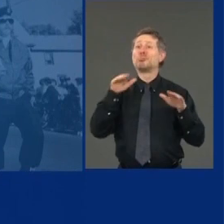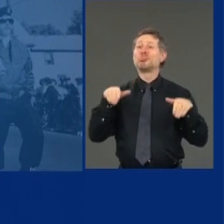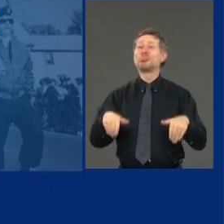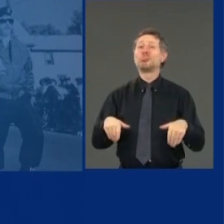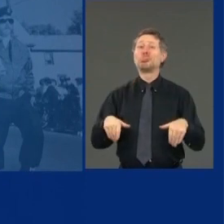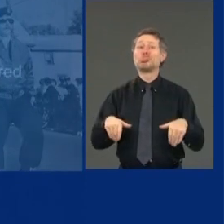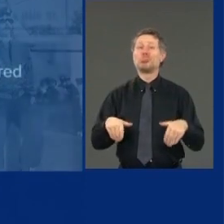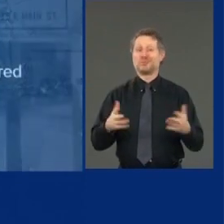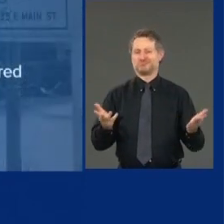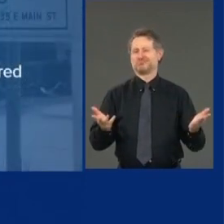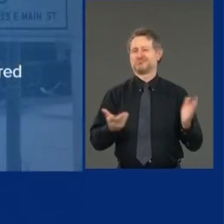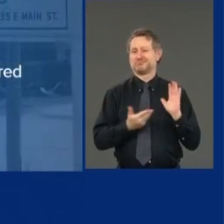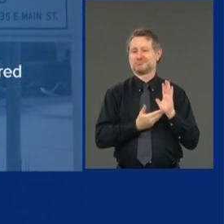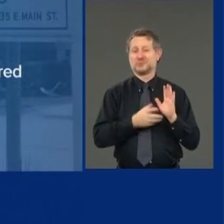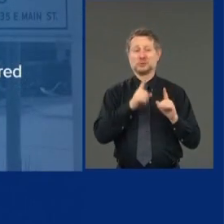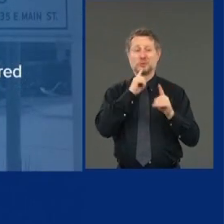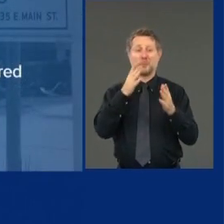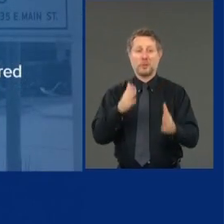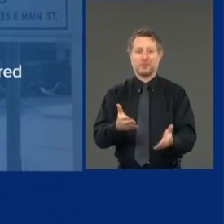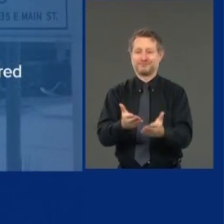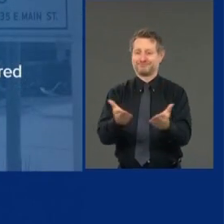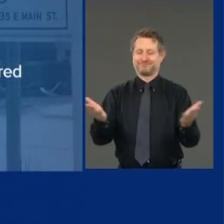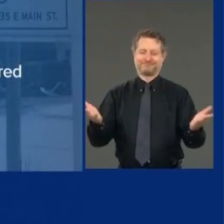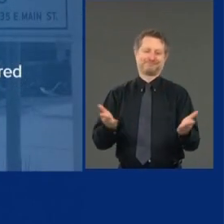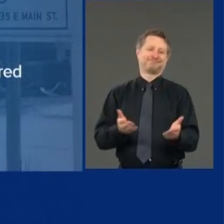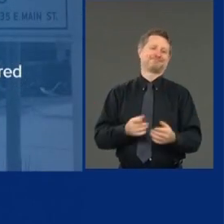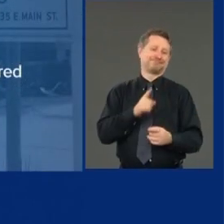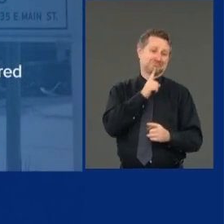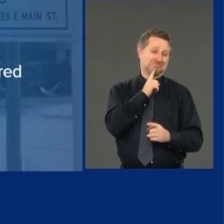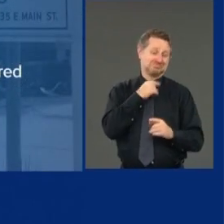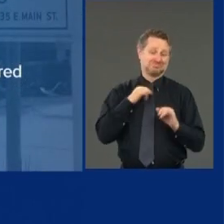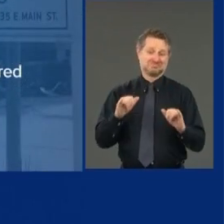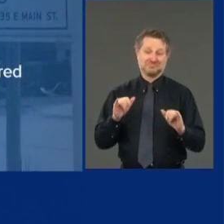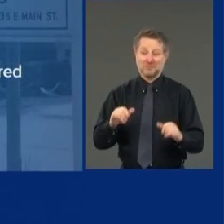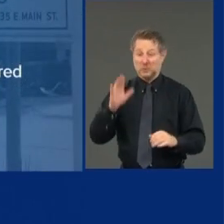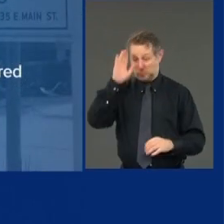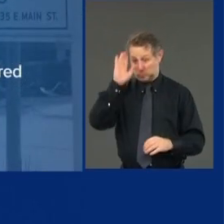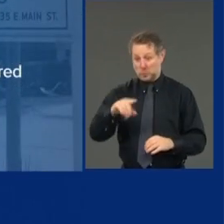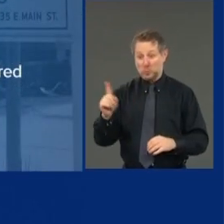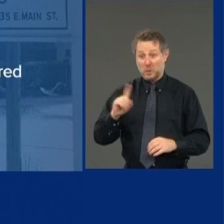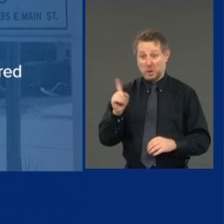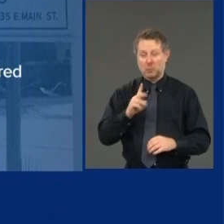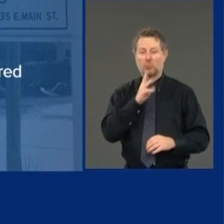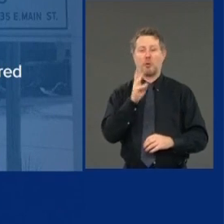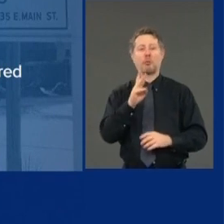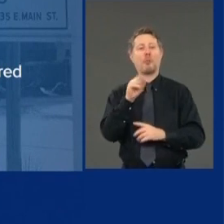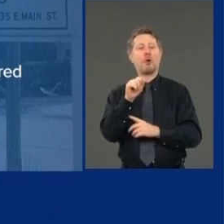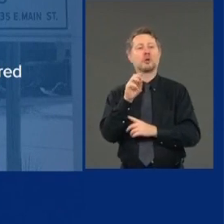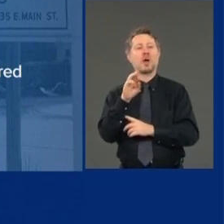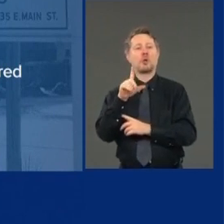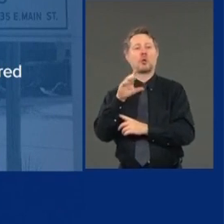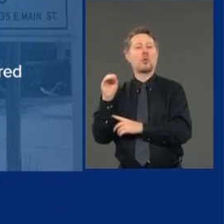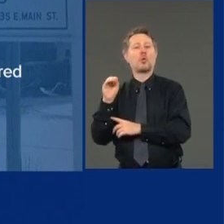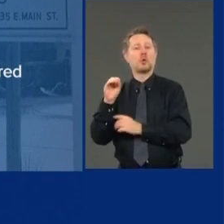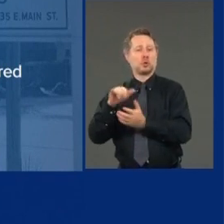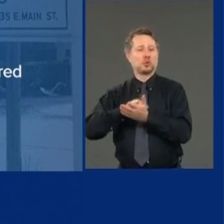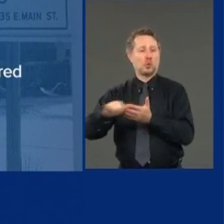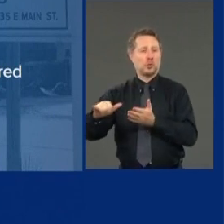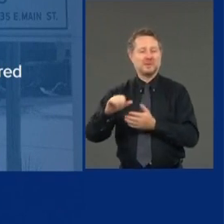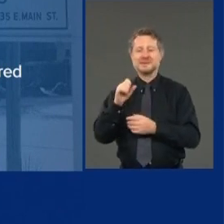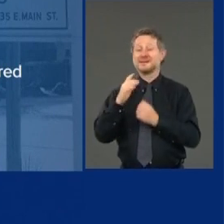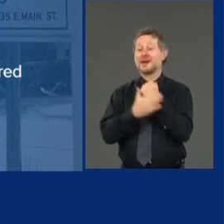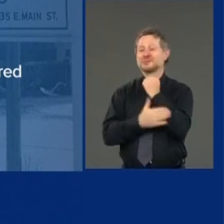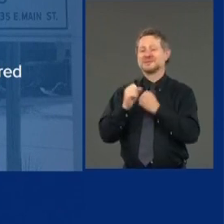assembled press. You guys should know. Waterloo, New York, Seneca County, 1866.